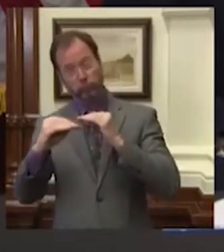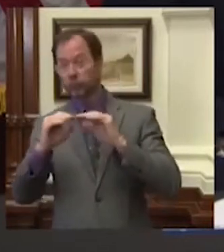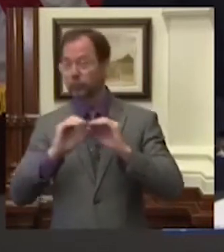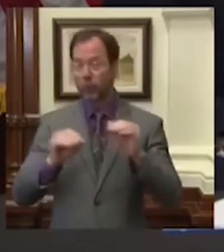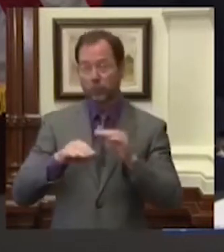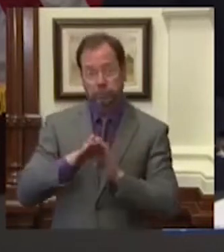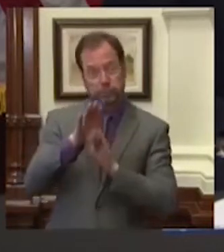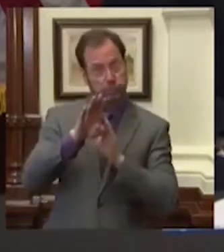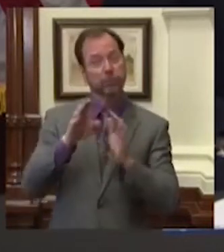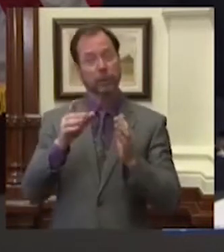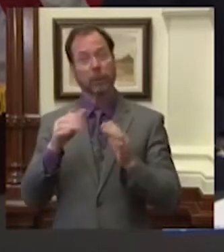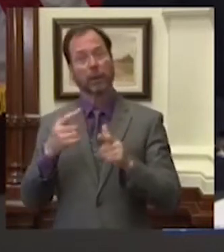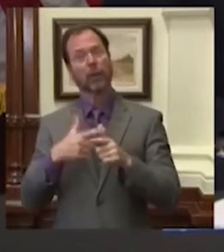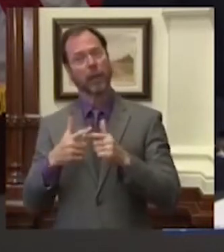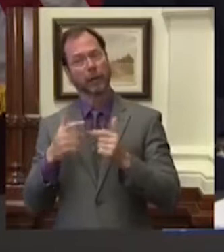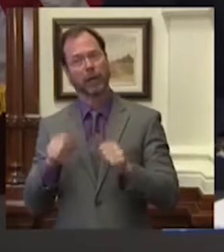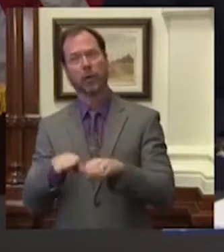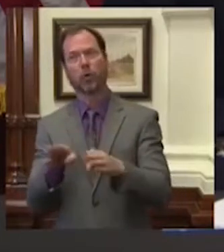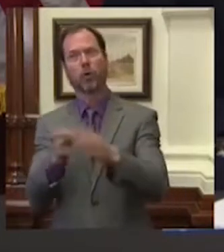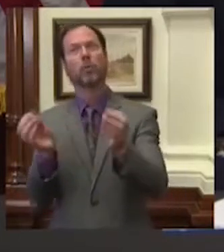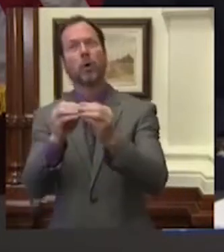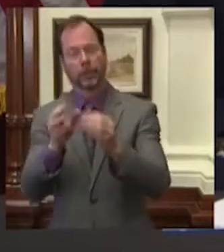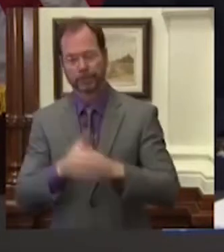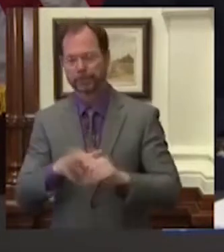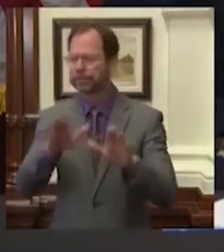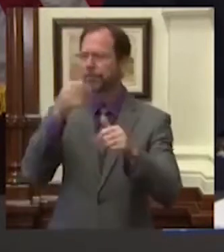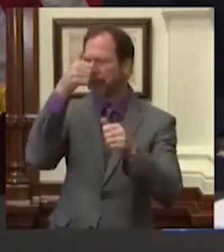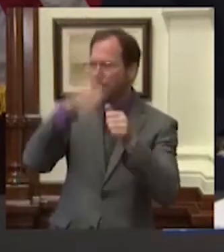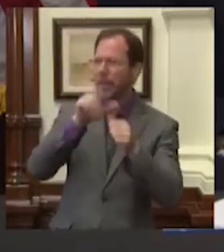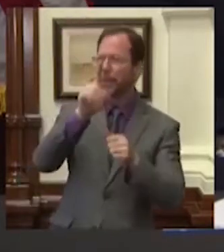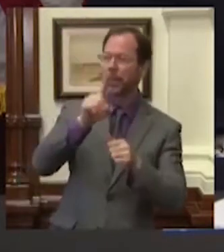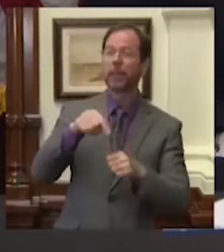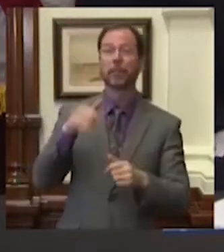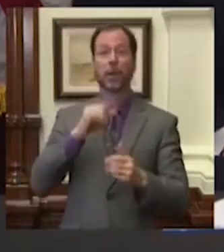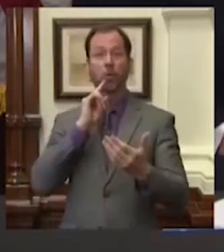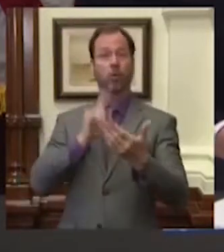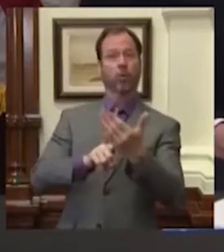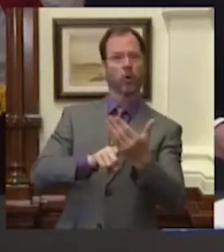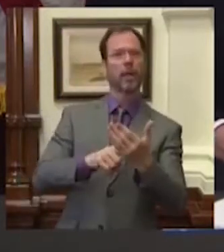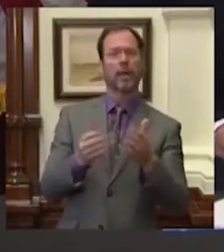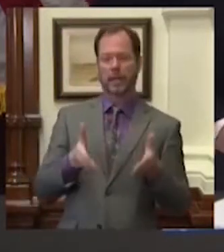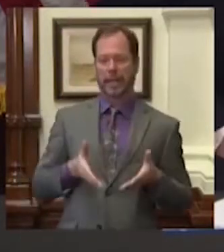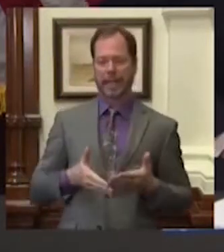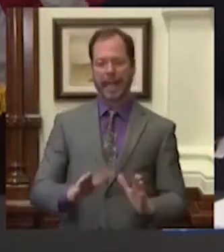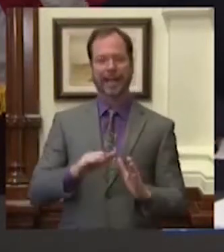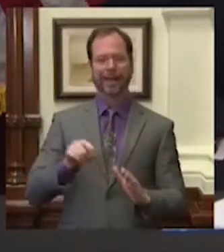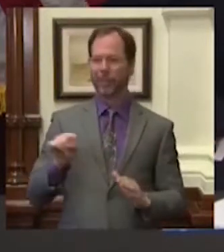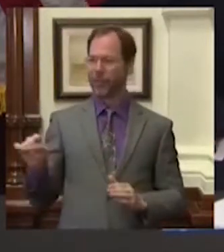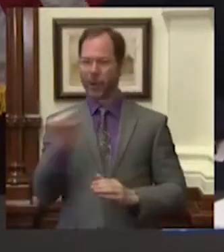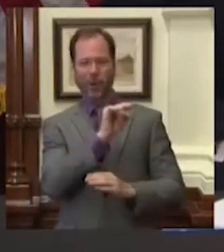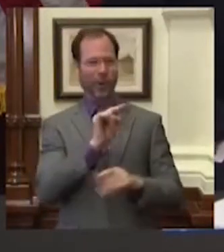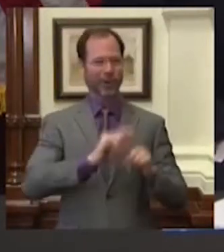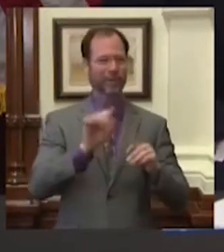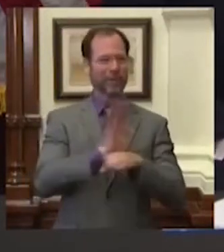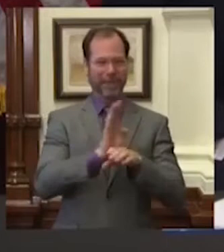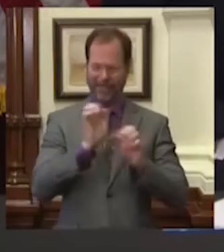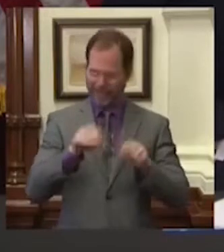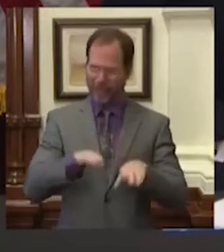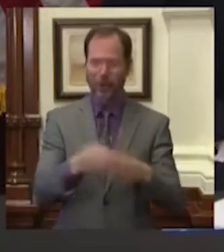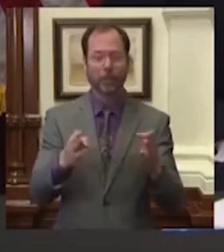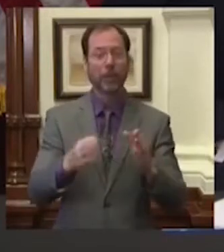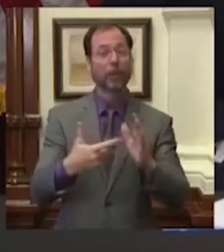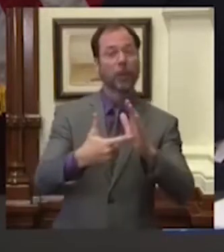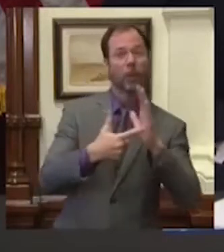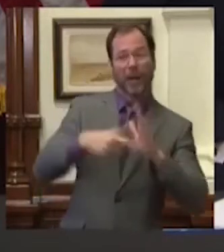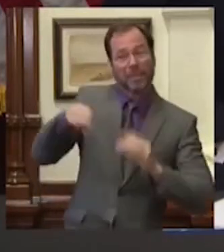Something important to remember. This order allows these businesses to reopen. It does not